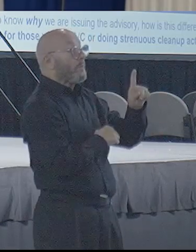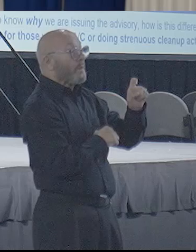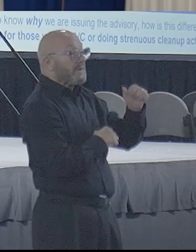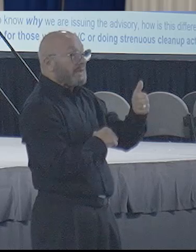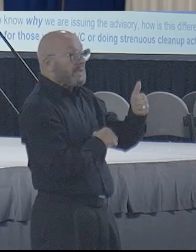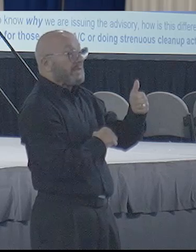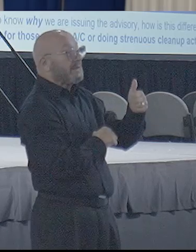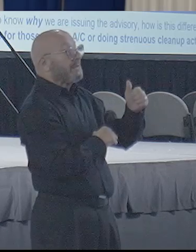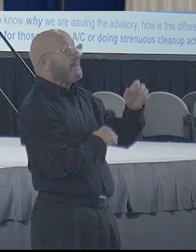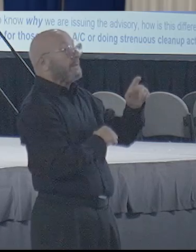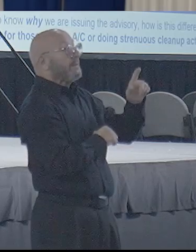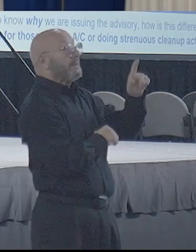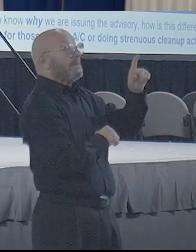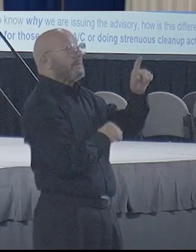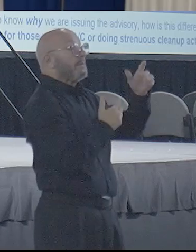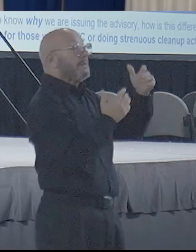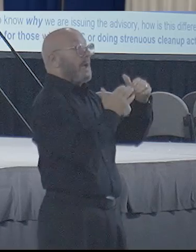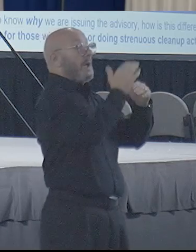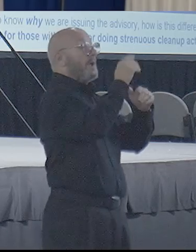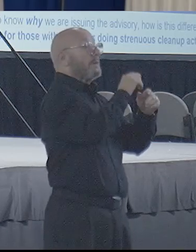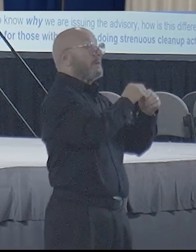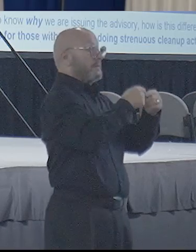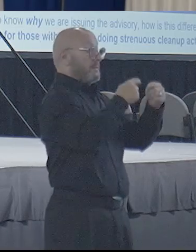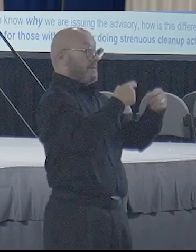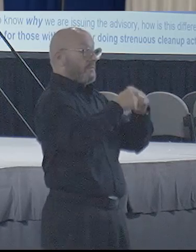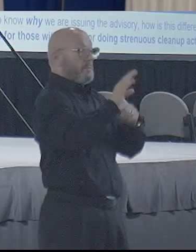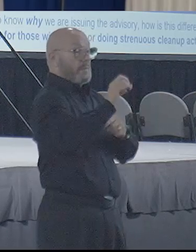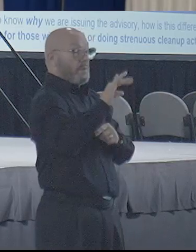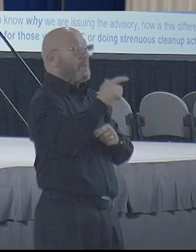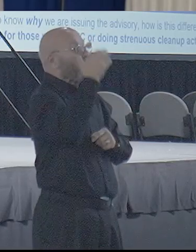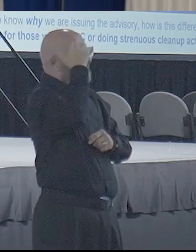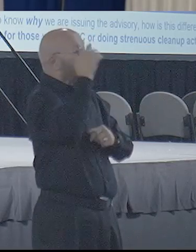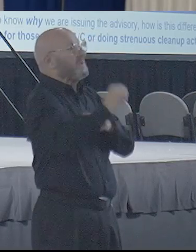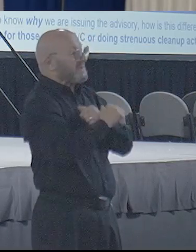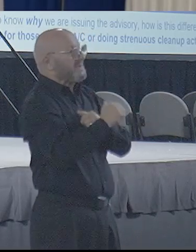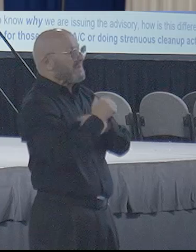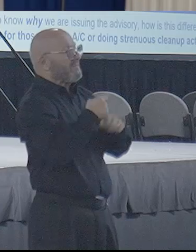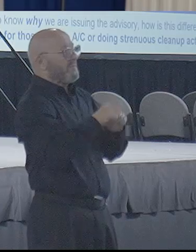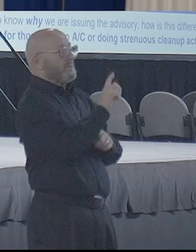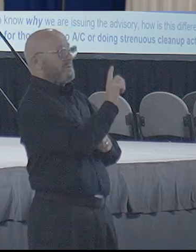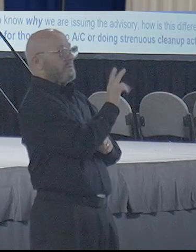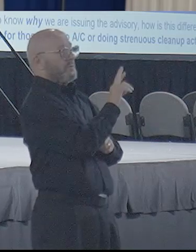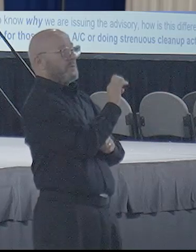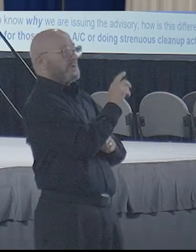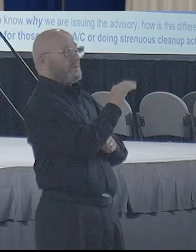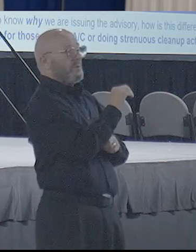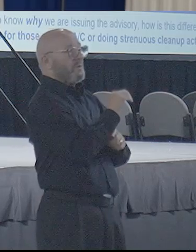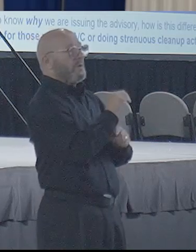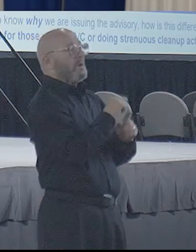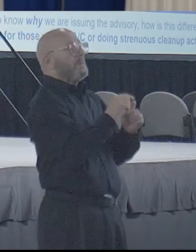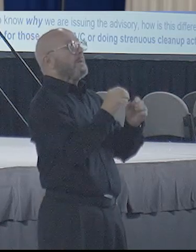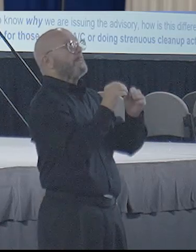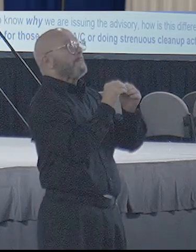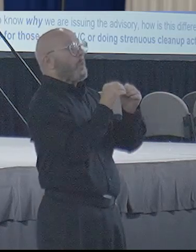reaching that in a lot of days in the post-Beryl, but we knew it was dangerous, and we knew it was dangerous from the derecho, and we actually had more power outages